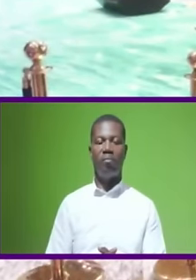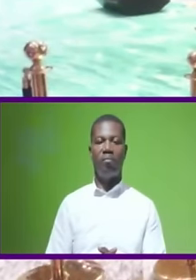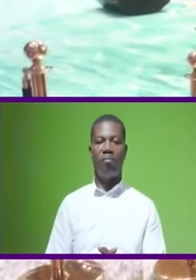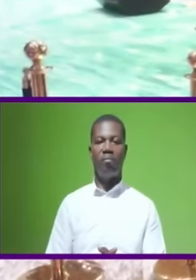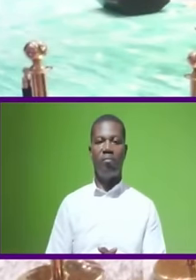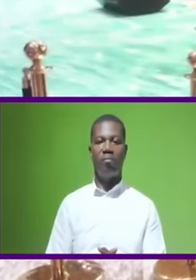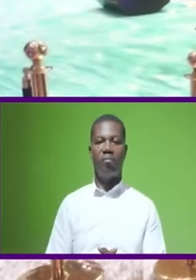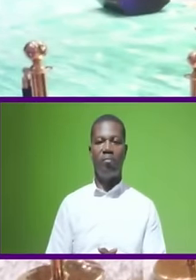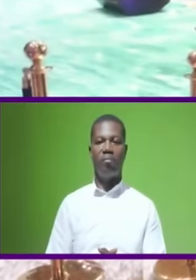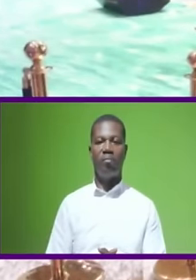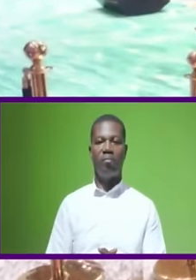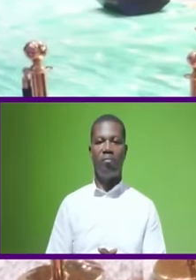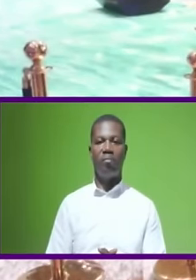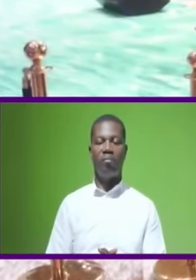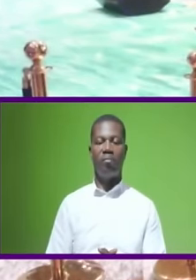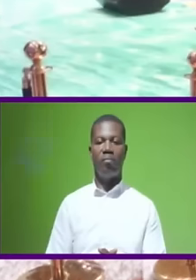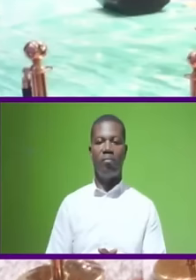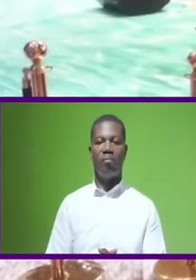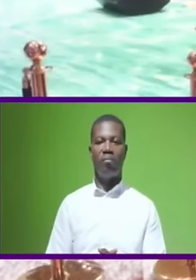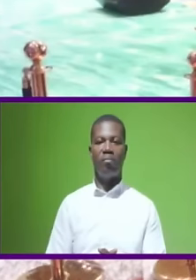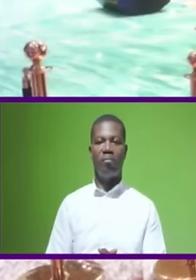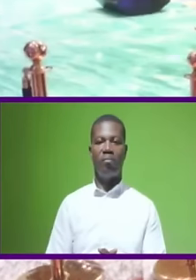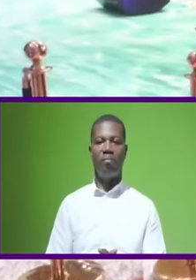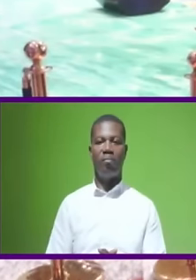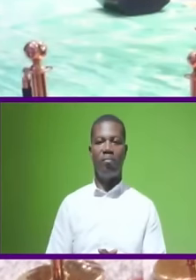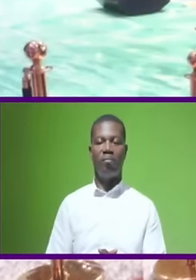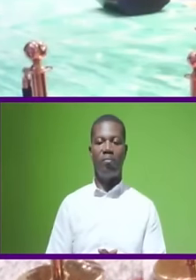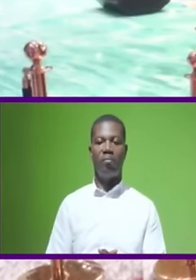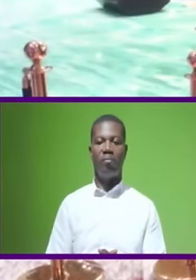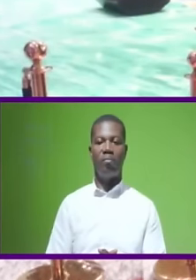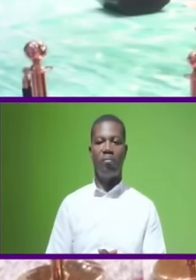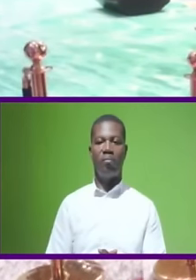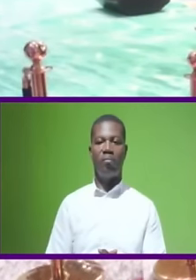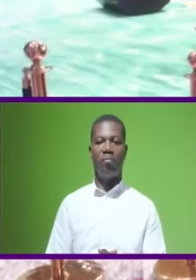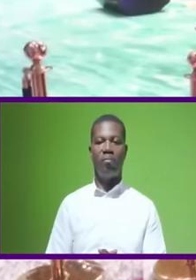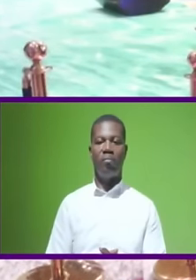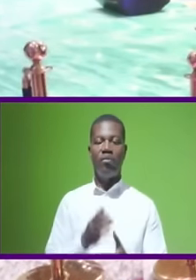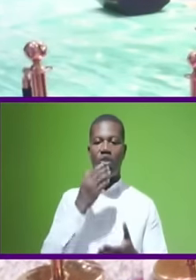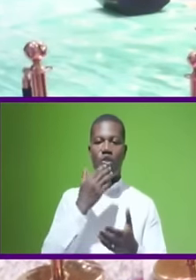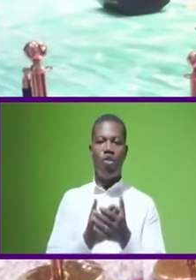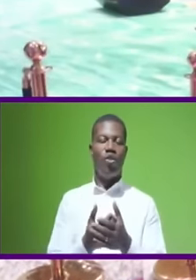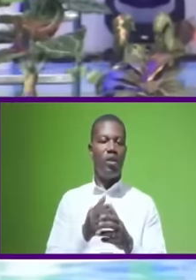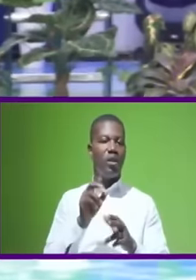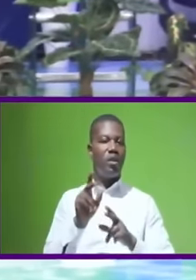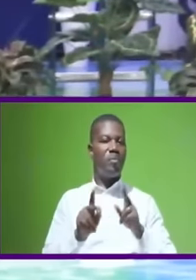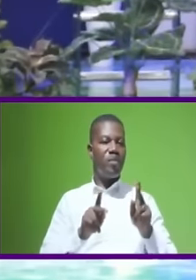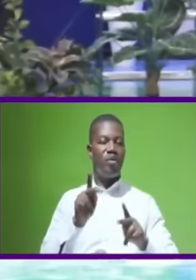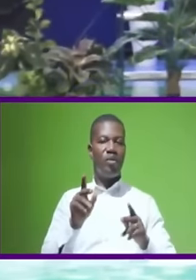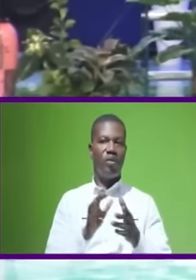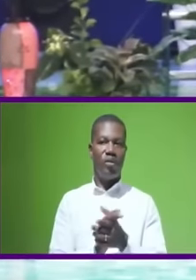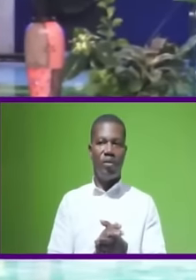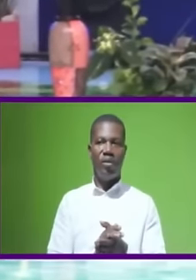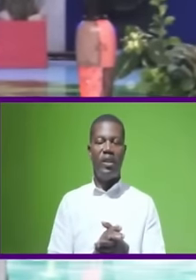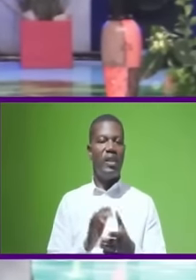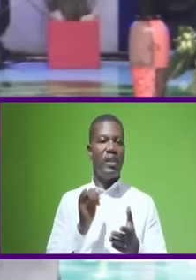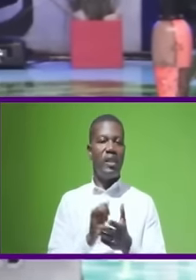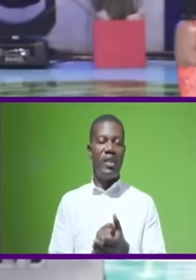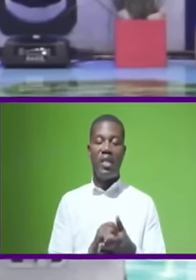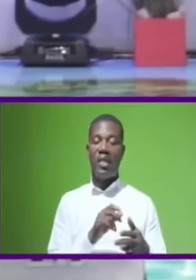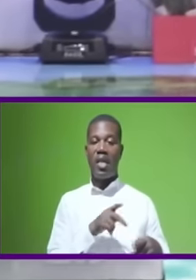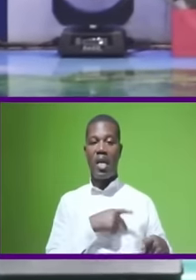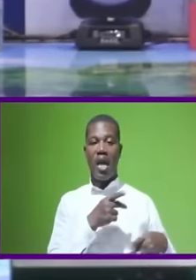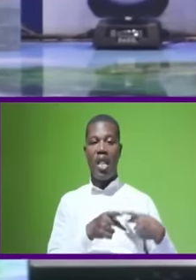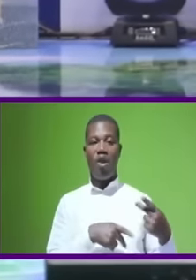500 cedis plus, and then after that took a form. Adafum says Adoya